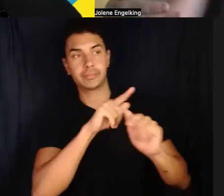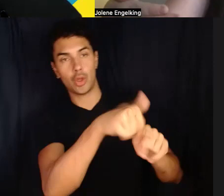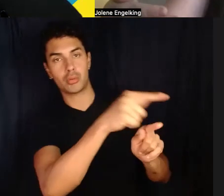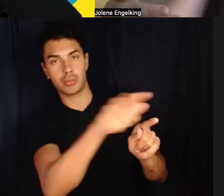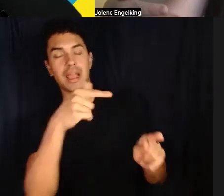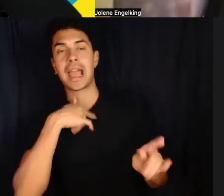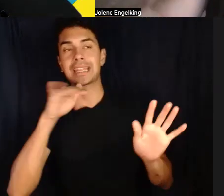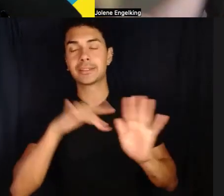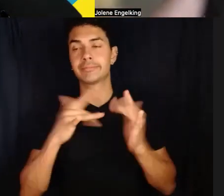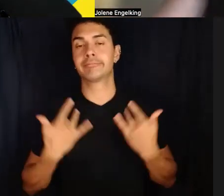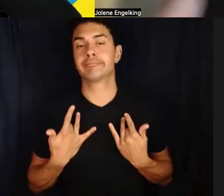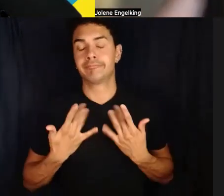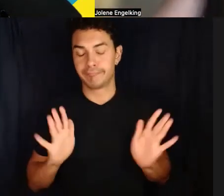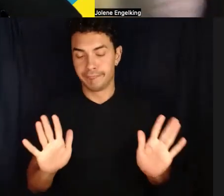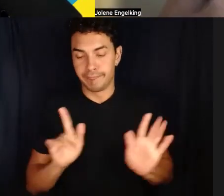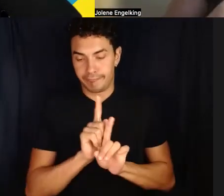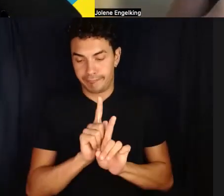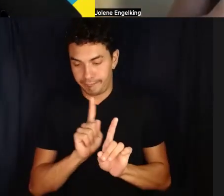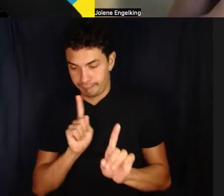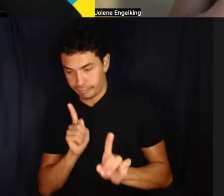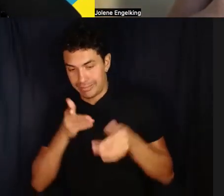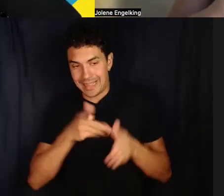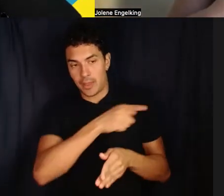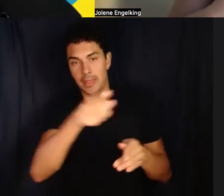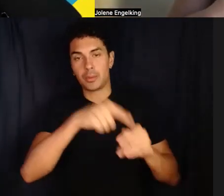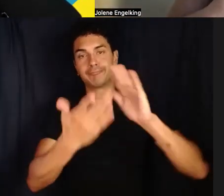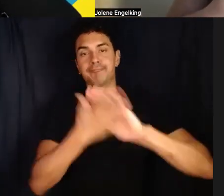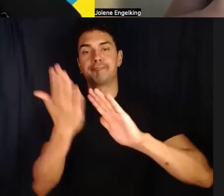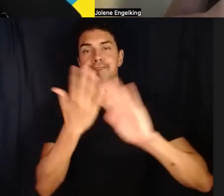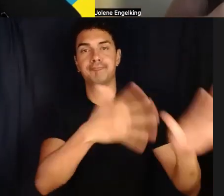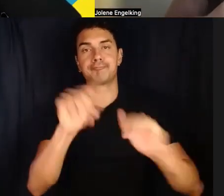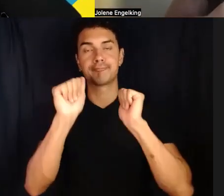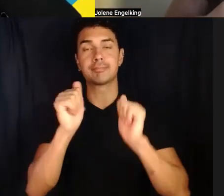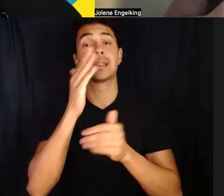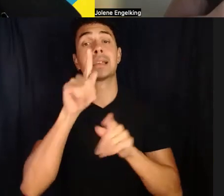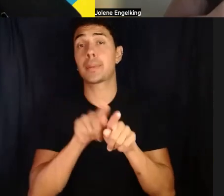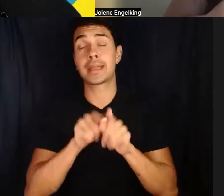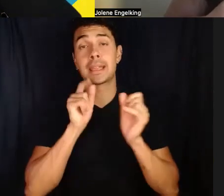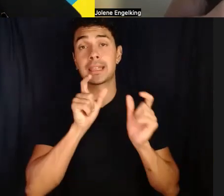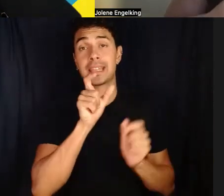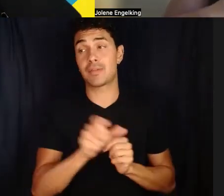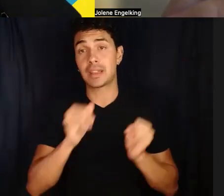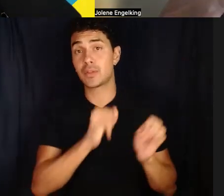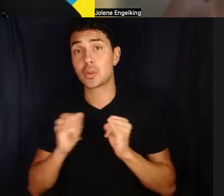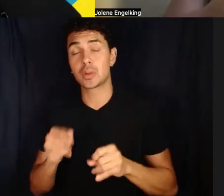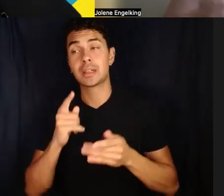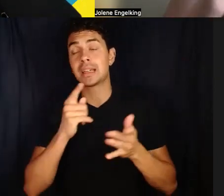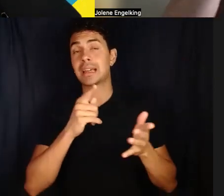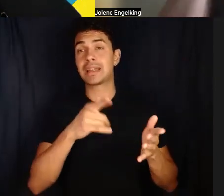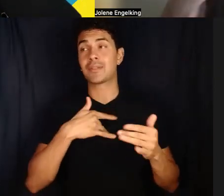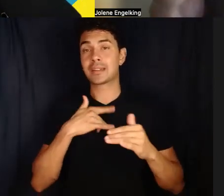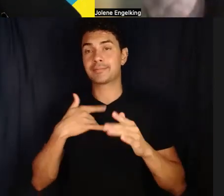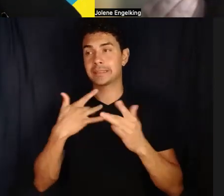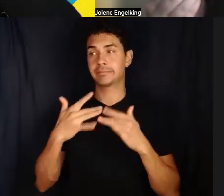other people spearhead certain things, right? There's also times where as individuals, we also need to be stepping forward, even if it's not things